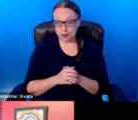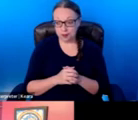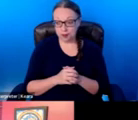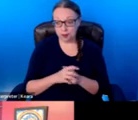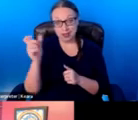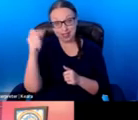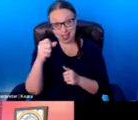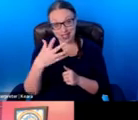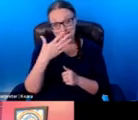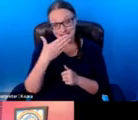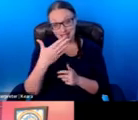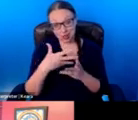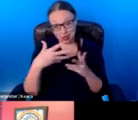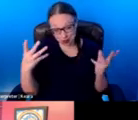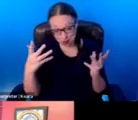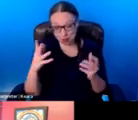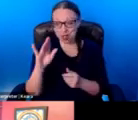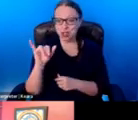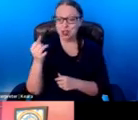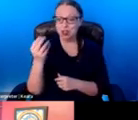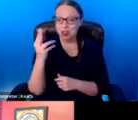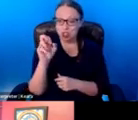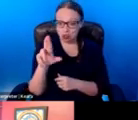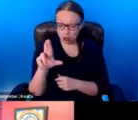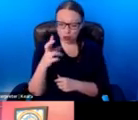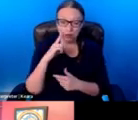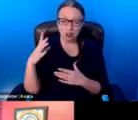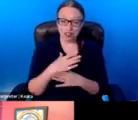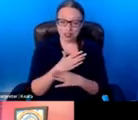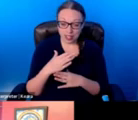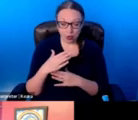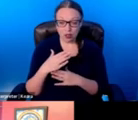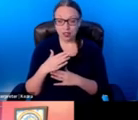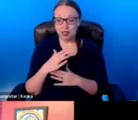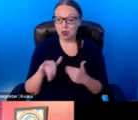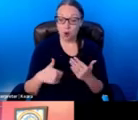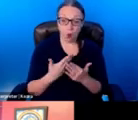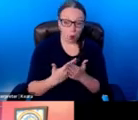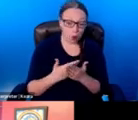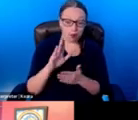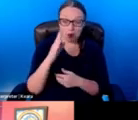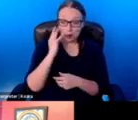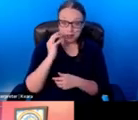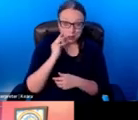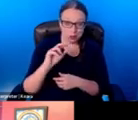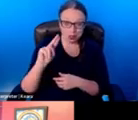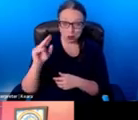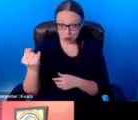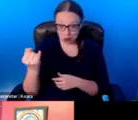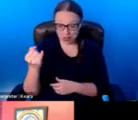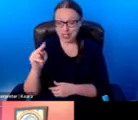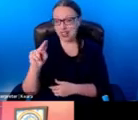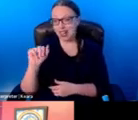Yes, thank you so much, Jennifer, for sharing all about your experiences in New Jersey, and Natalie